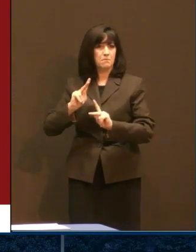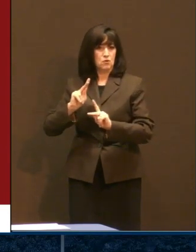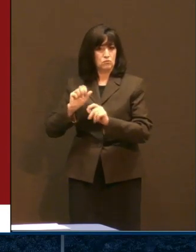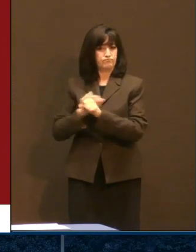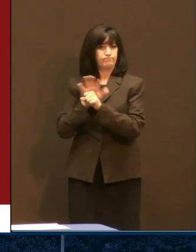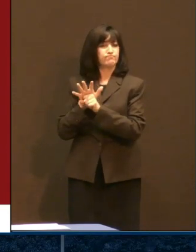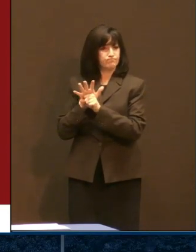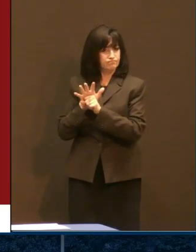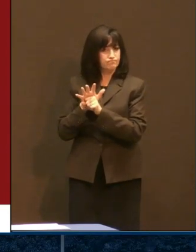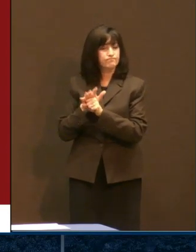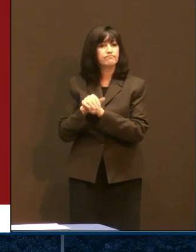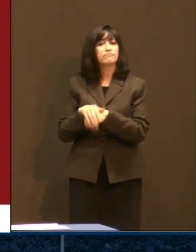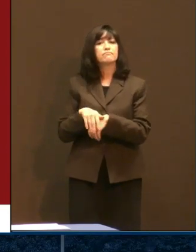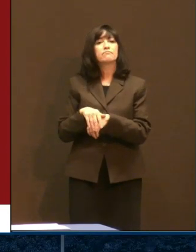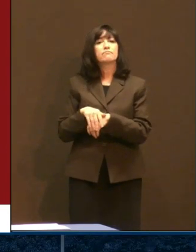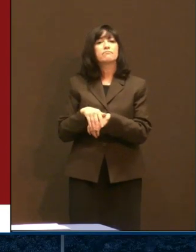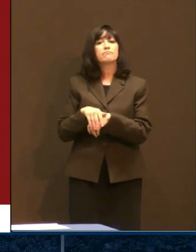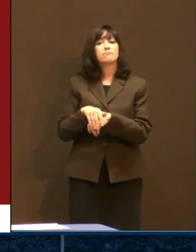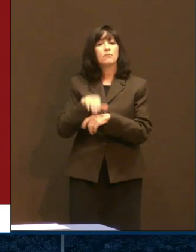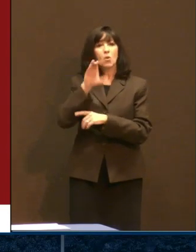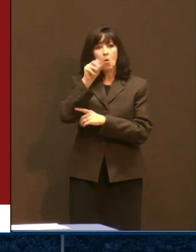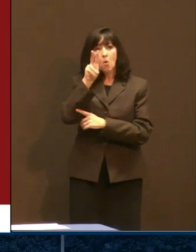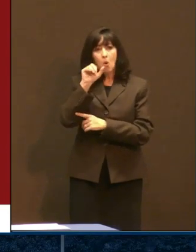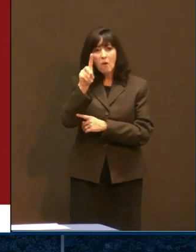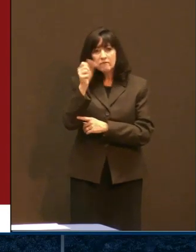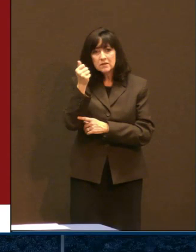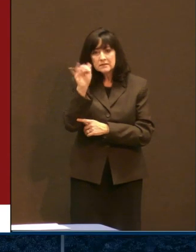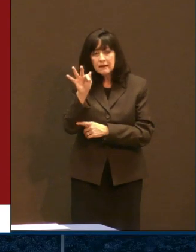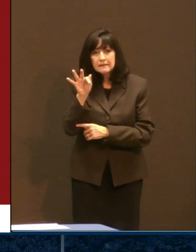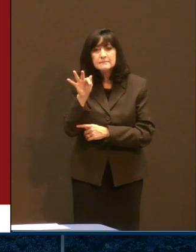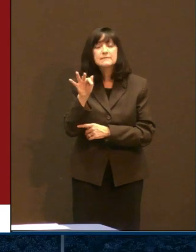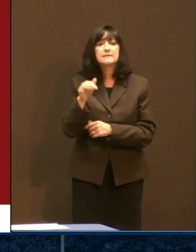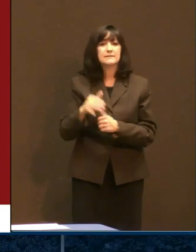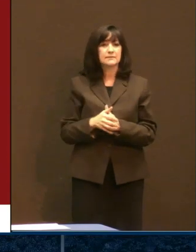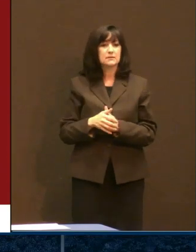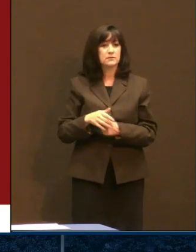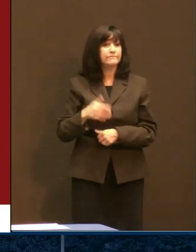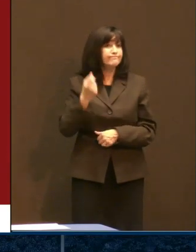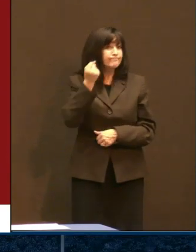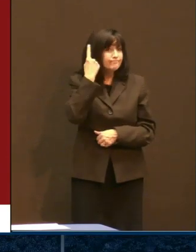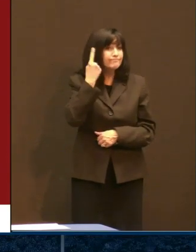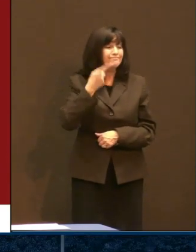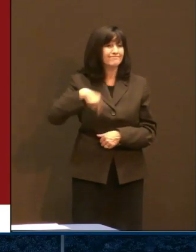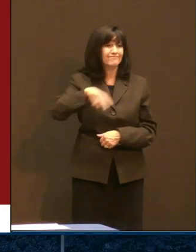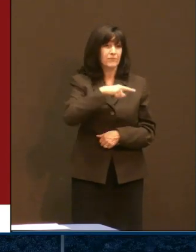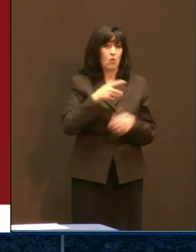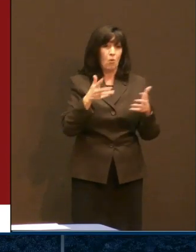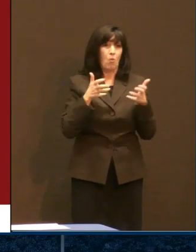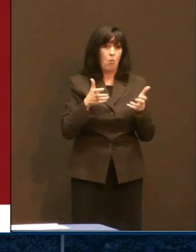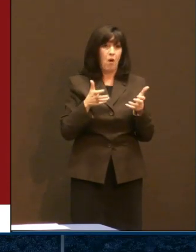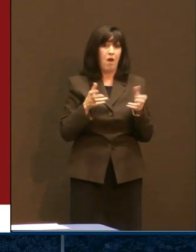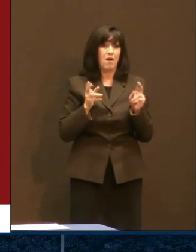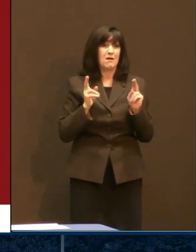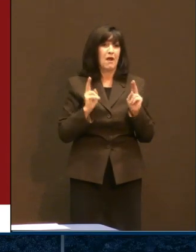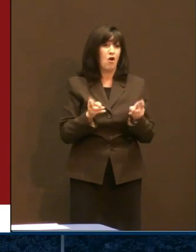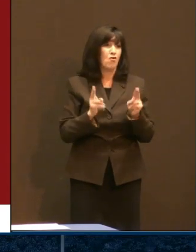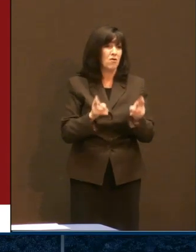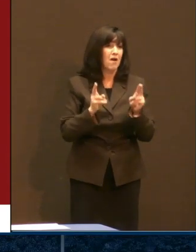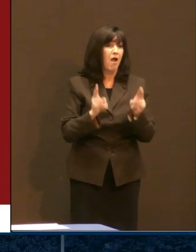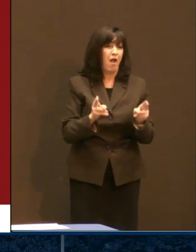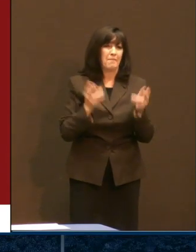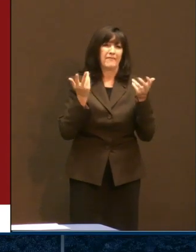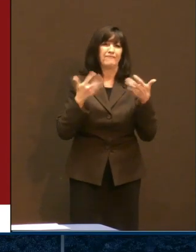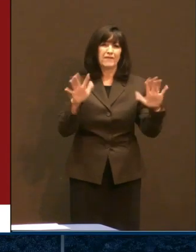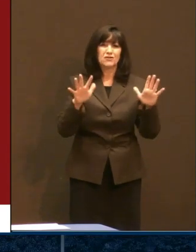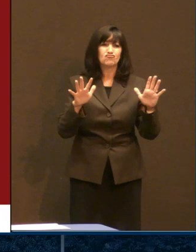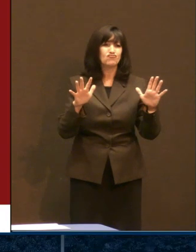that that we need to keep paying attention to. I think we're all eager to see those trends really flatten or go